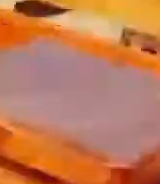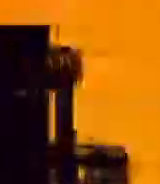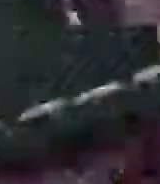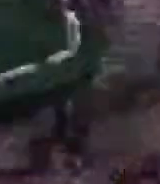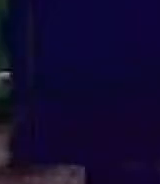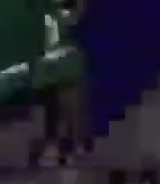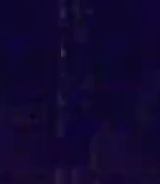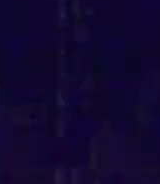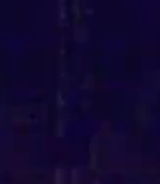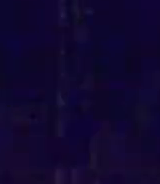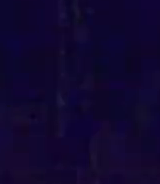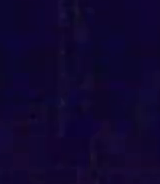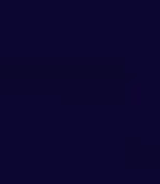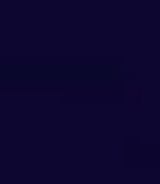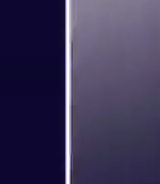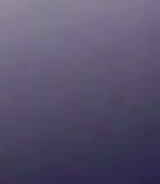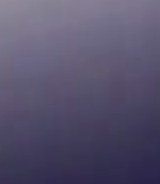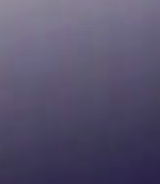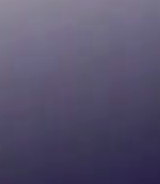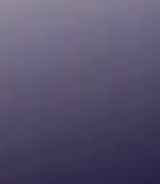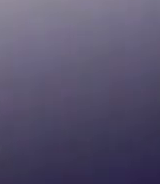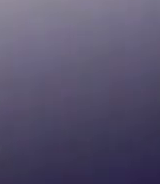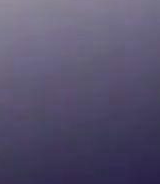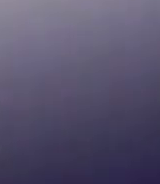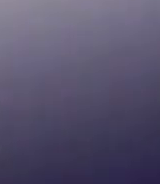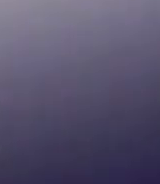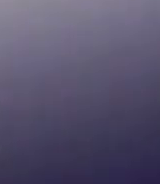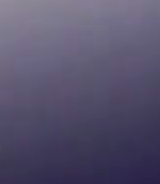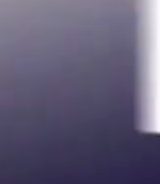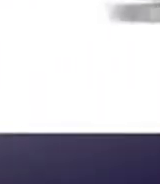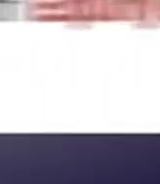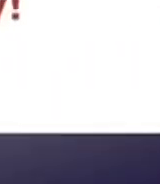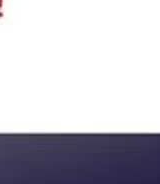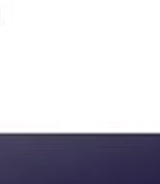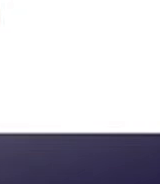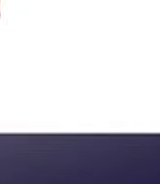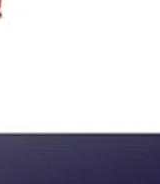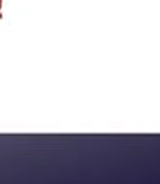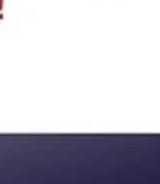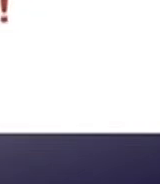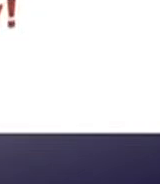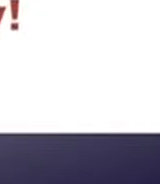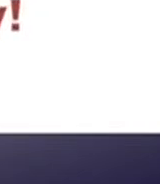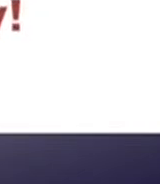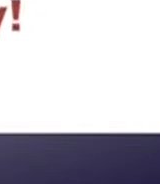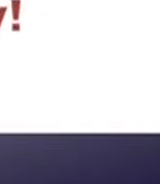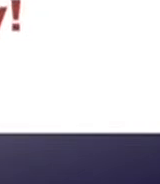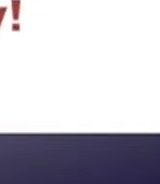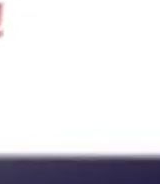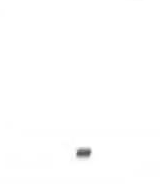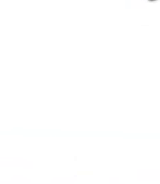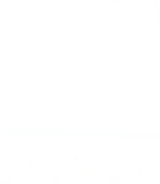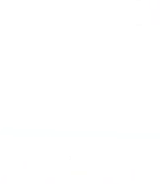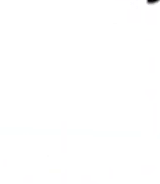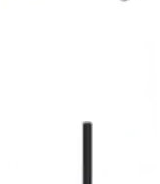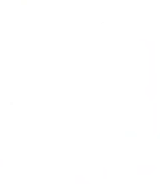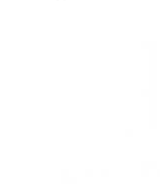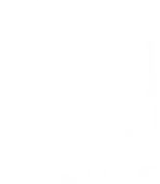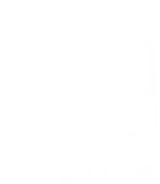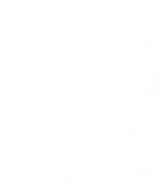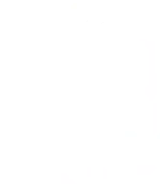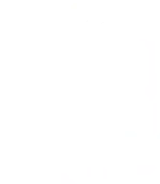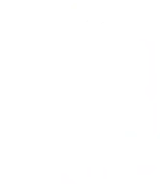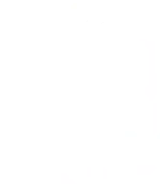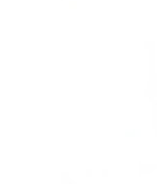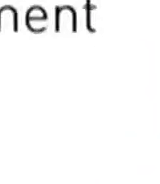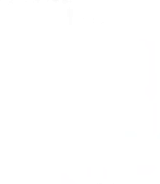Made in Kenya, brought to you by Equity. Saving towards your business goals is now easy with